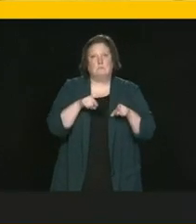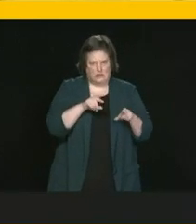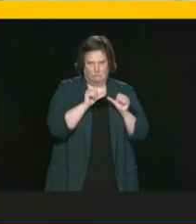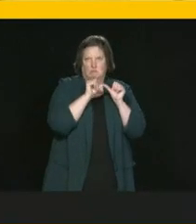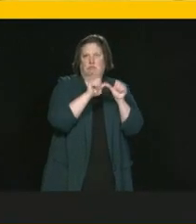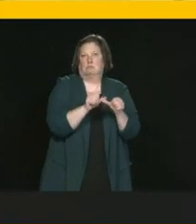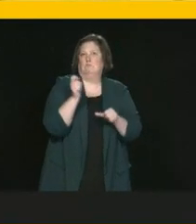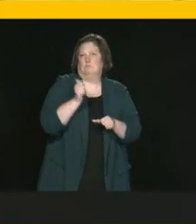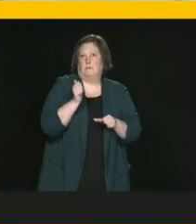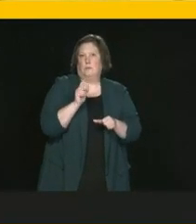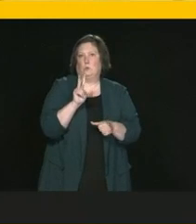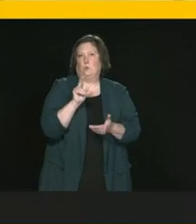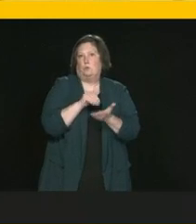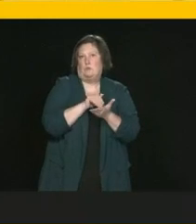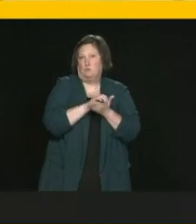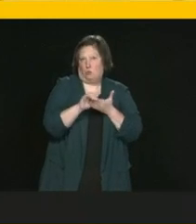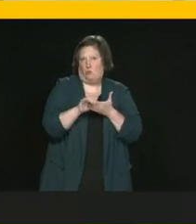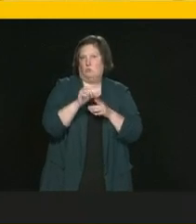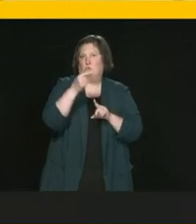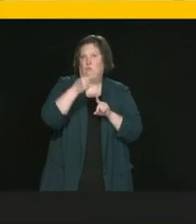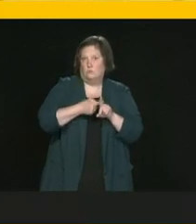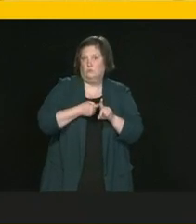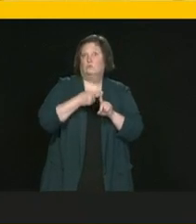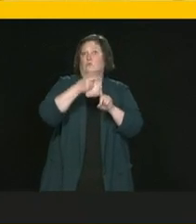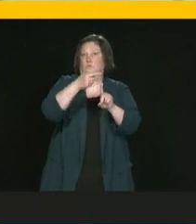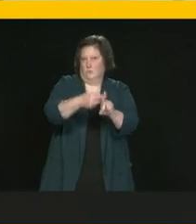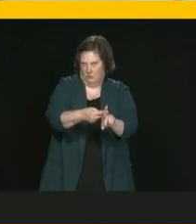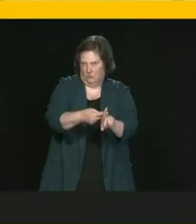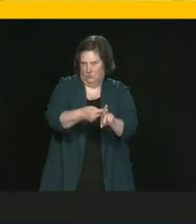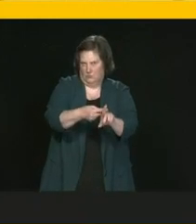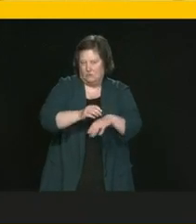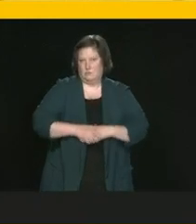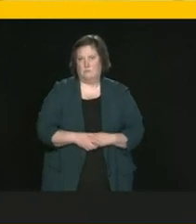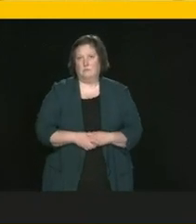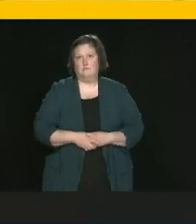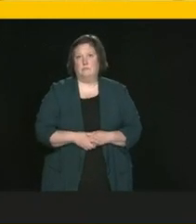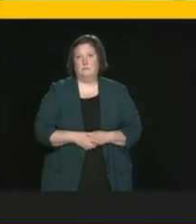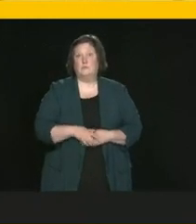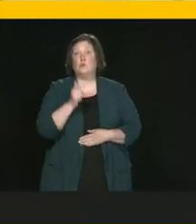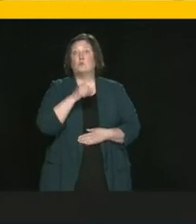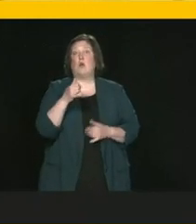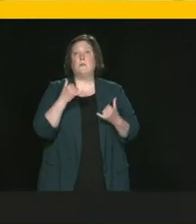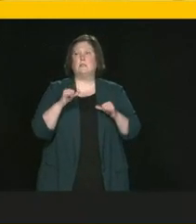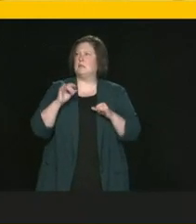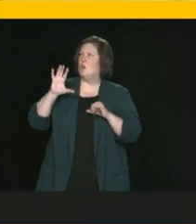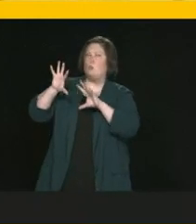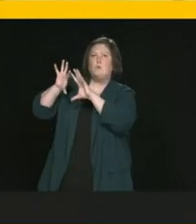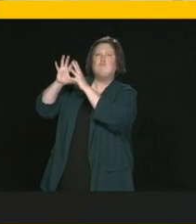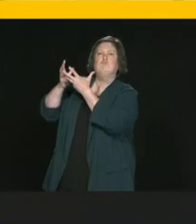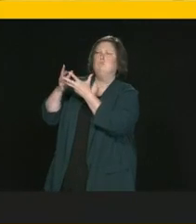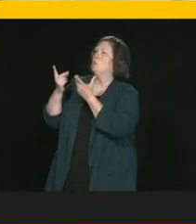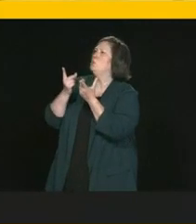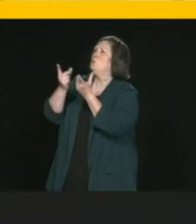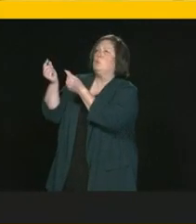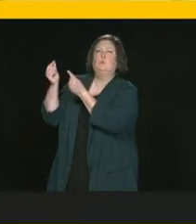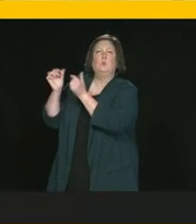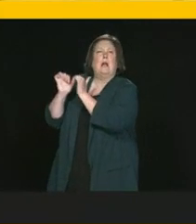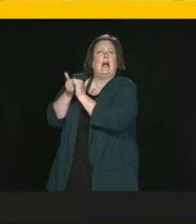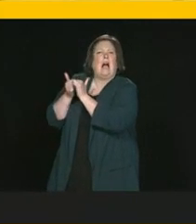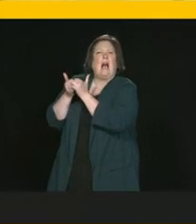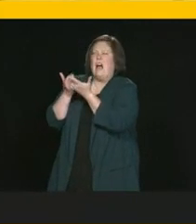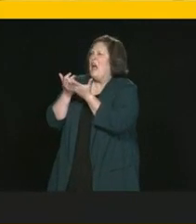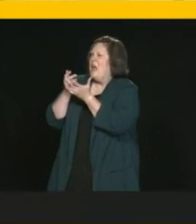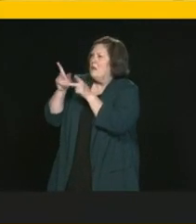that $2,000 a month. Over the next few weeks, our government will look at international best practices and